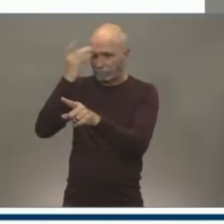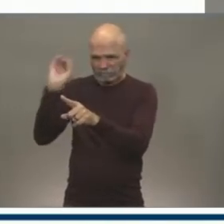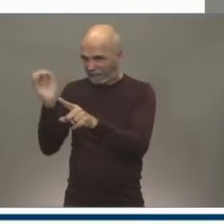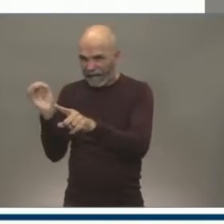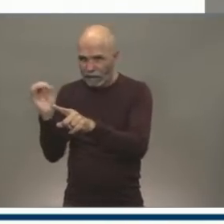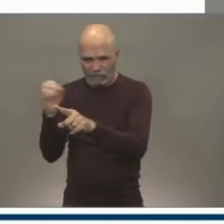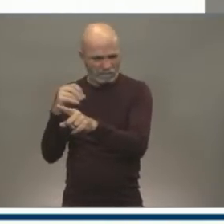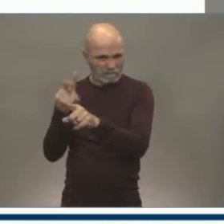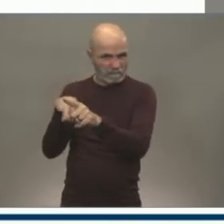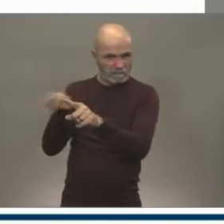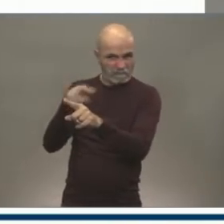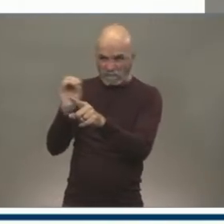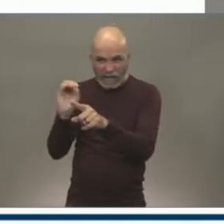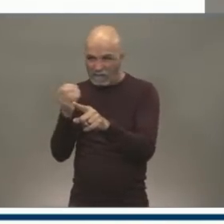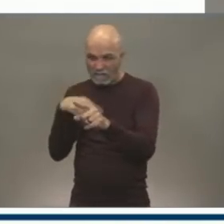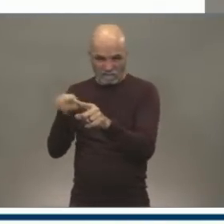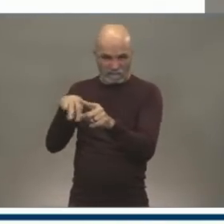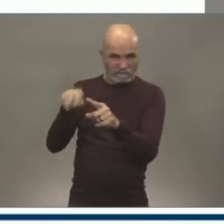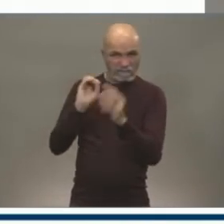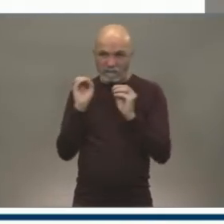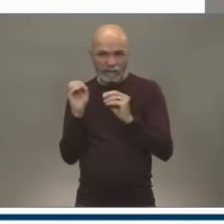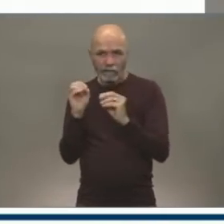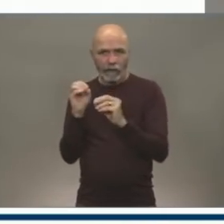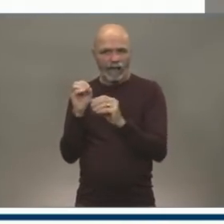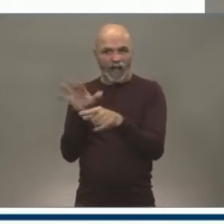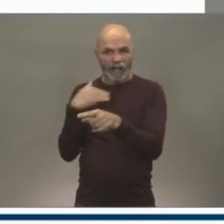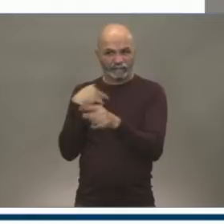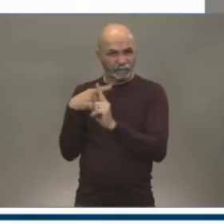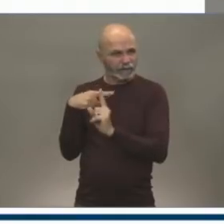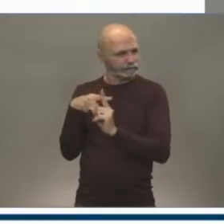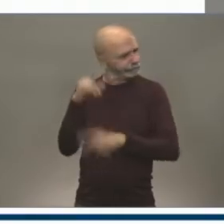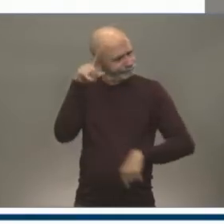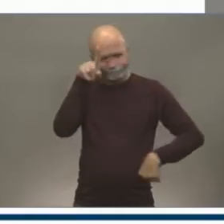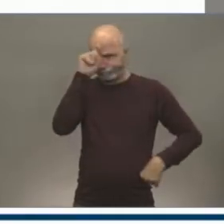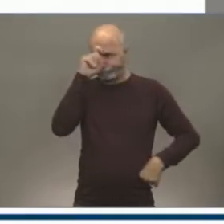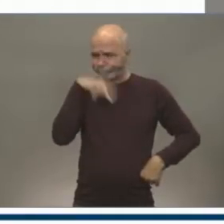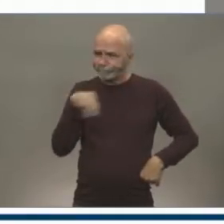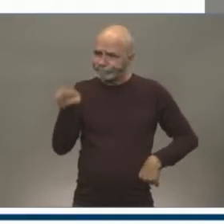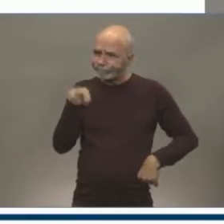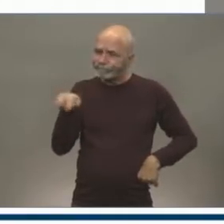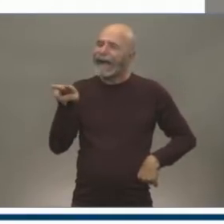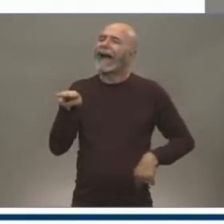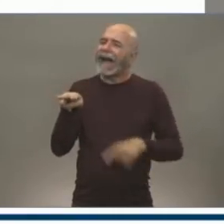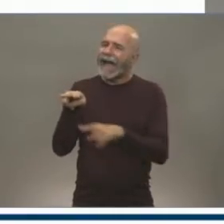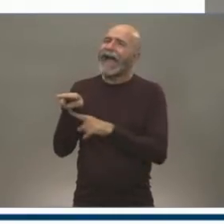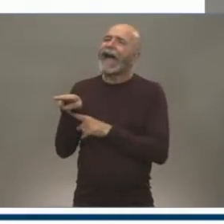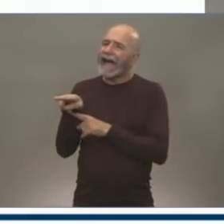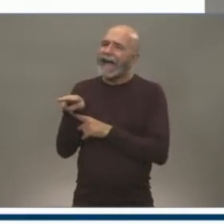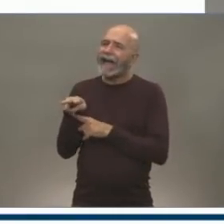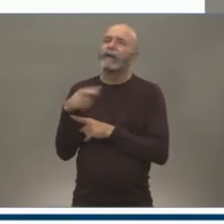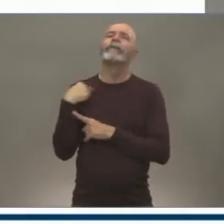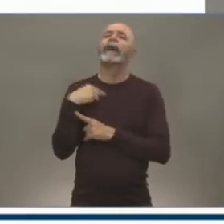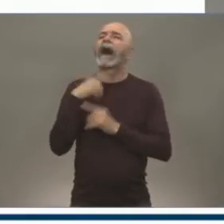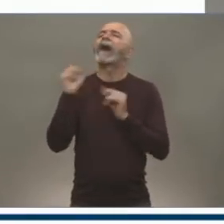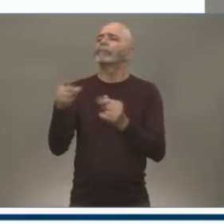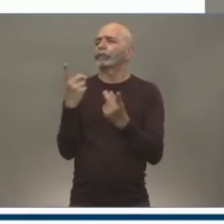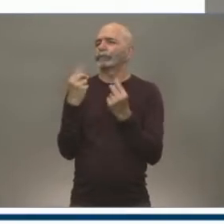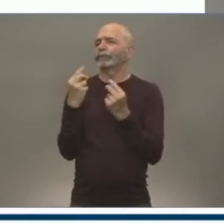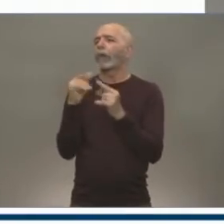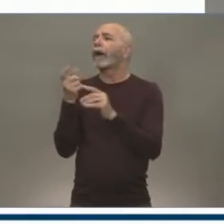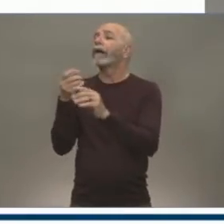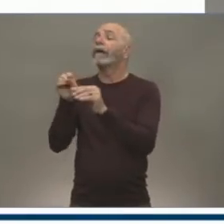test them, get them isolated, and so by the time allows us to get a much greater handle on where the virus is,